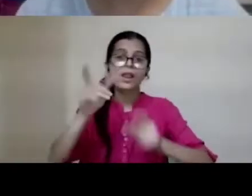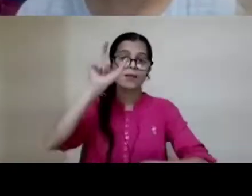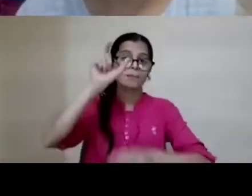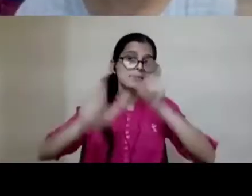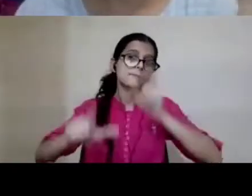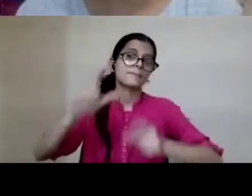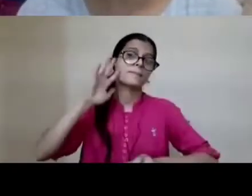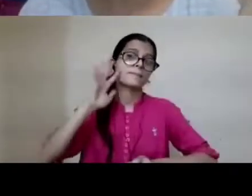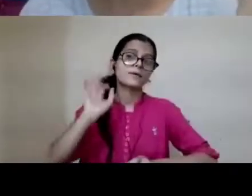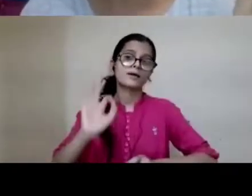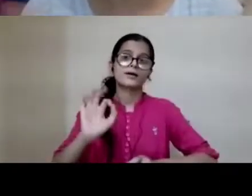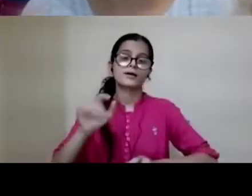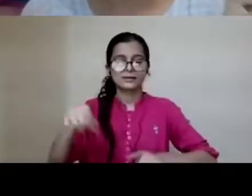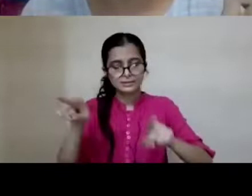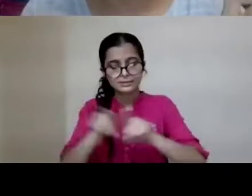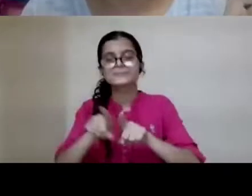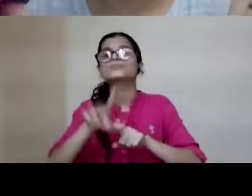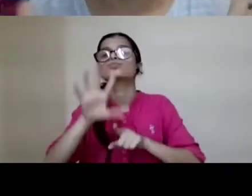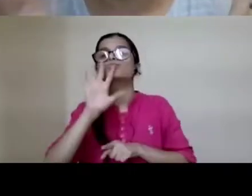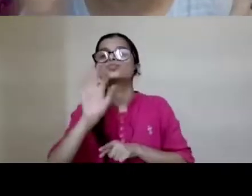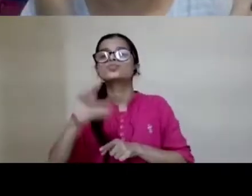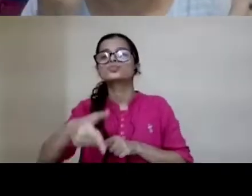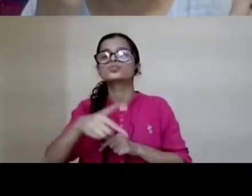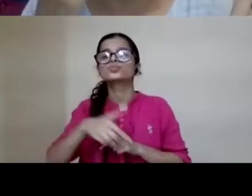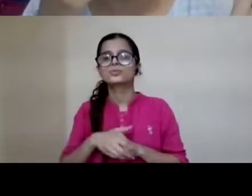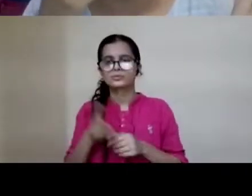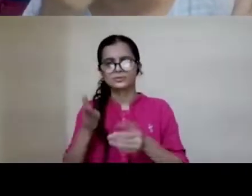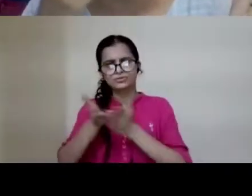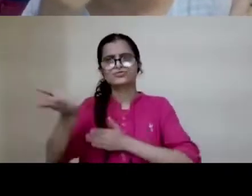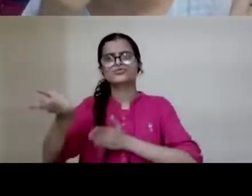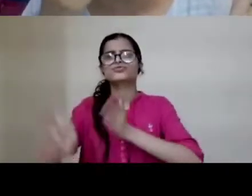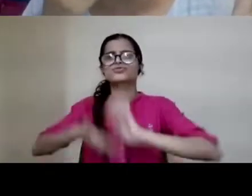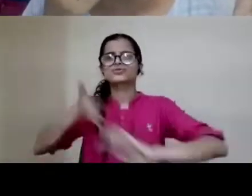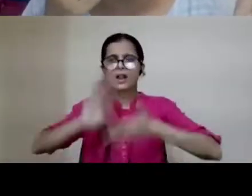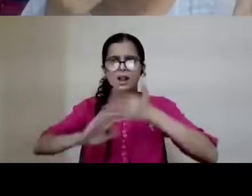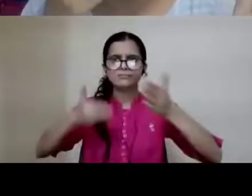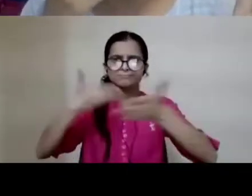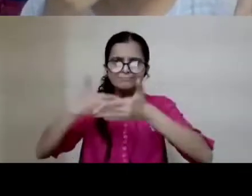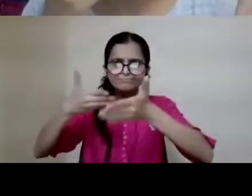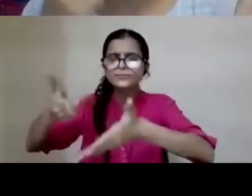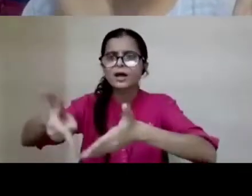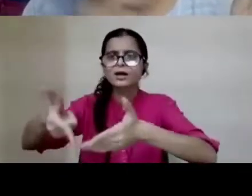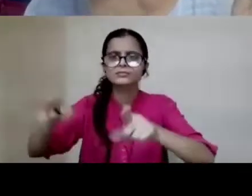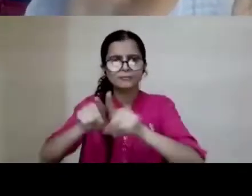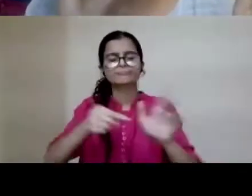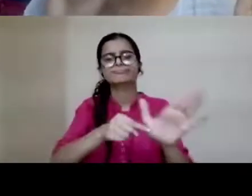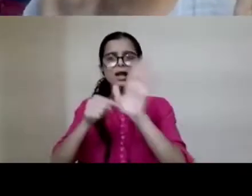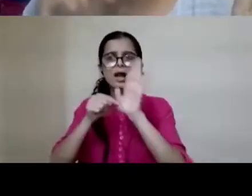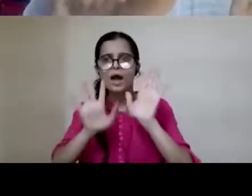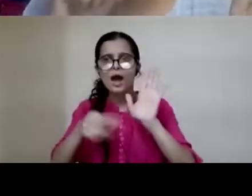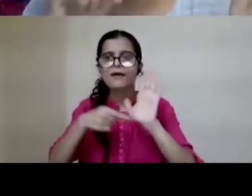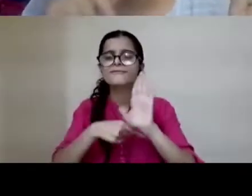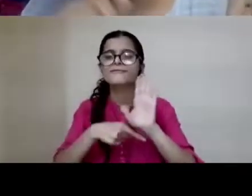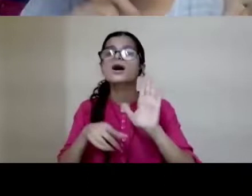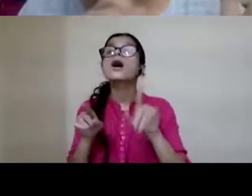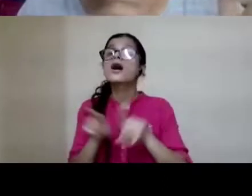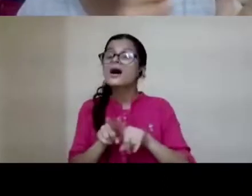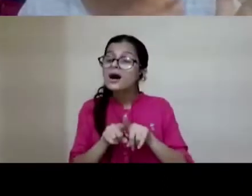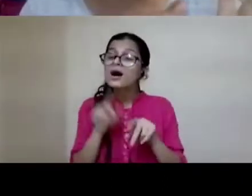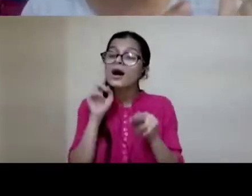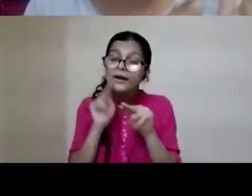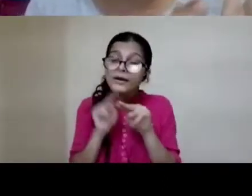That's exactly the kind of challenge that you are putting out there. And so